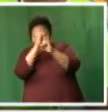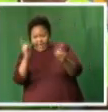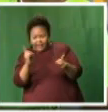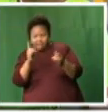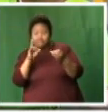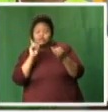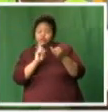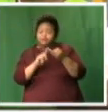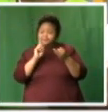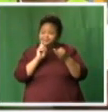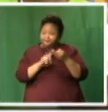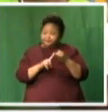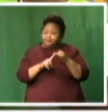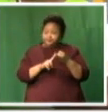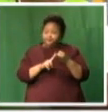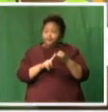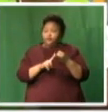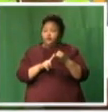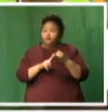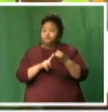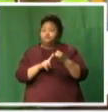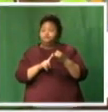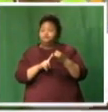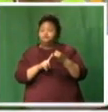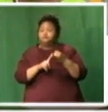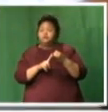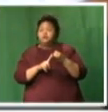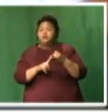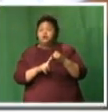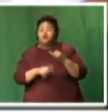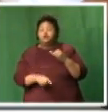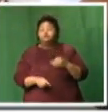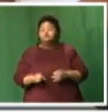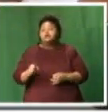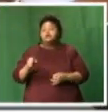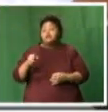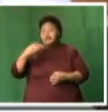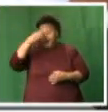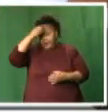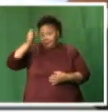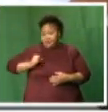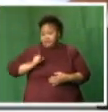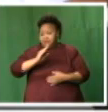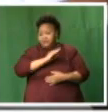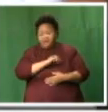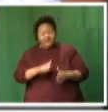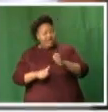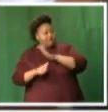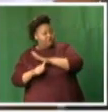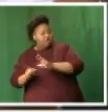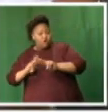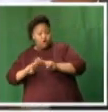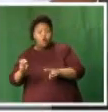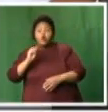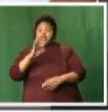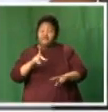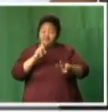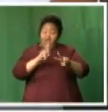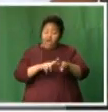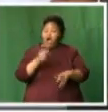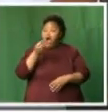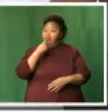yona ingqondo sibuye kona tindzabeni tekuthi kude lokumele abandlululeke losebenta emsebentini nangabe udla wona amaphilisi ekuthintsibalisa